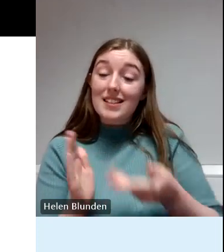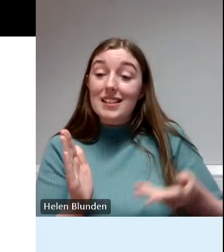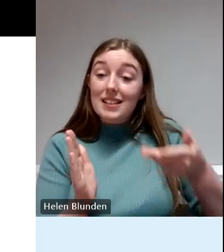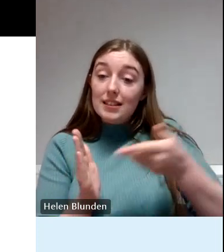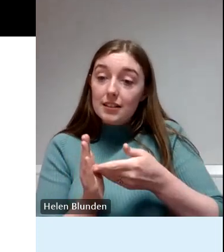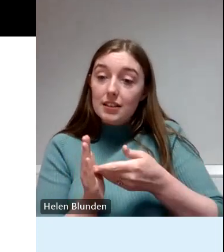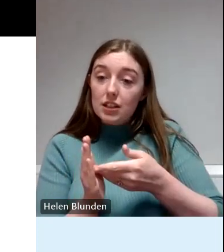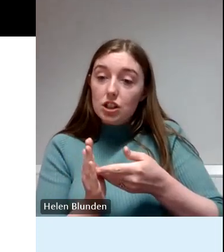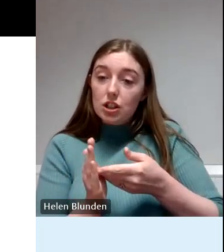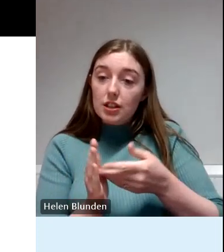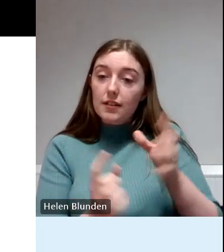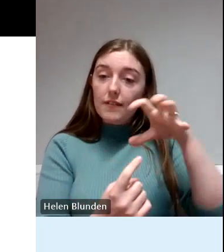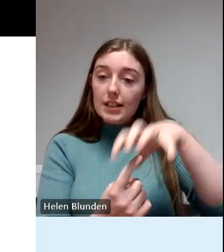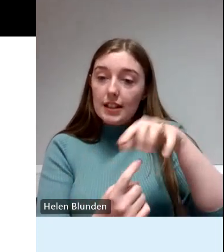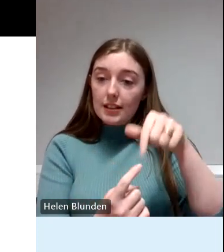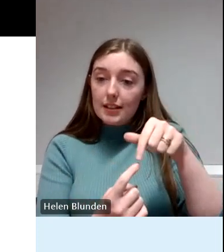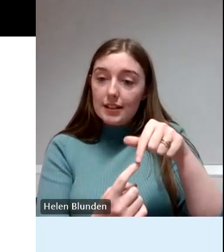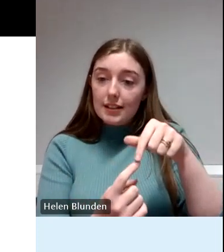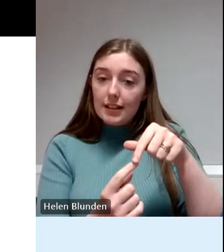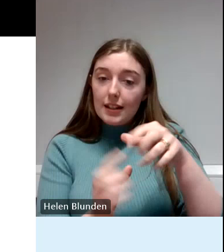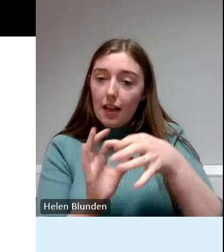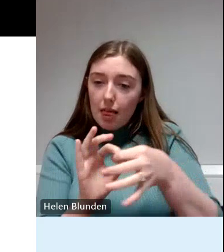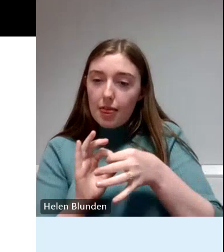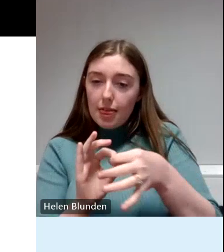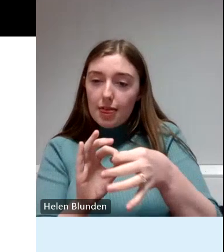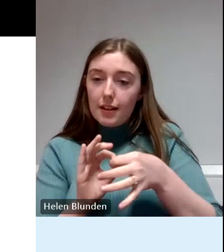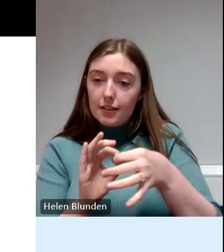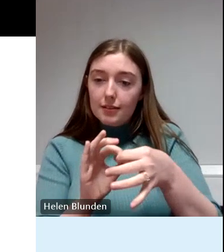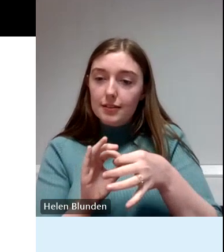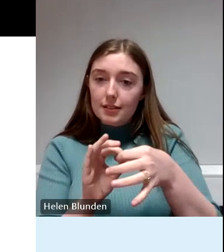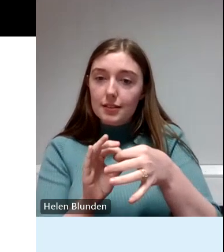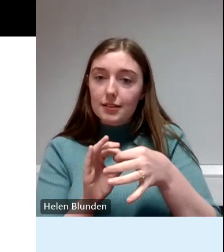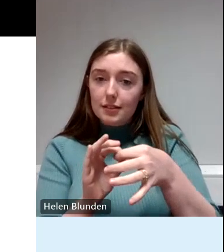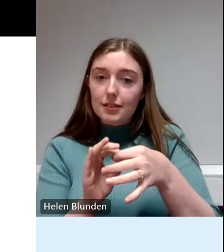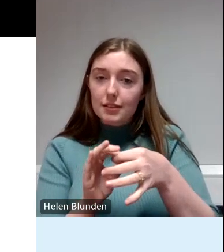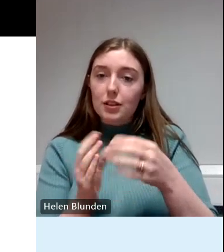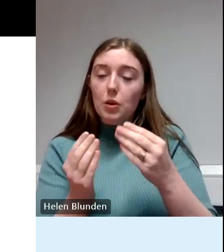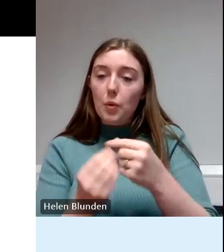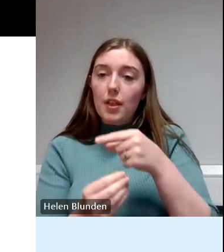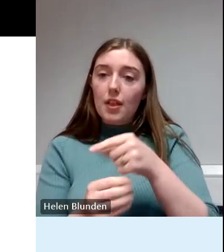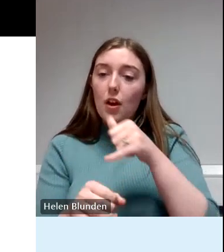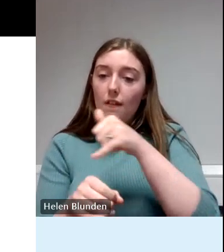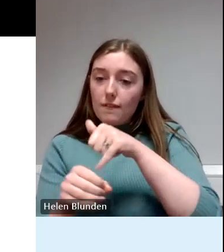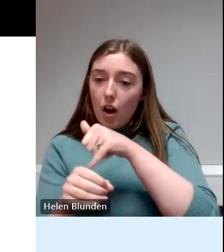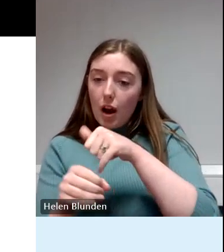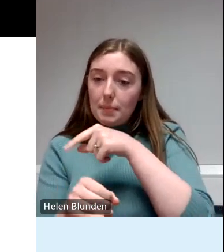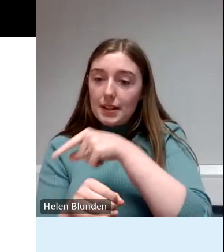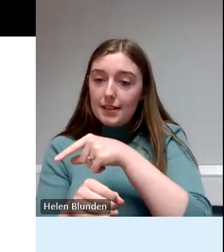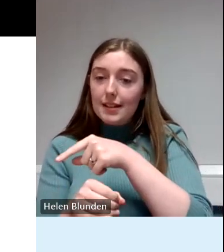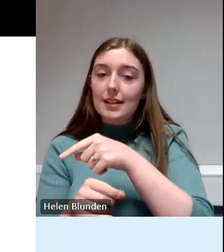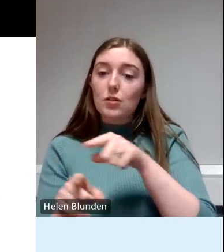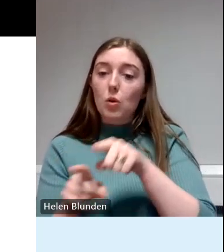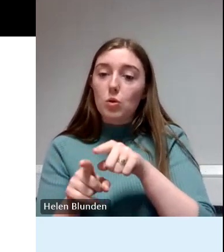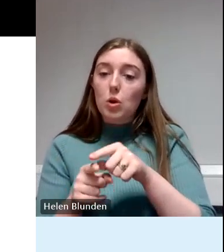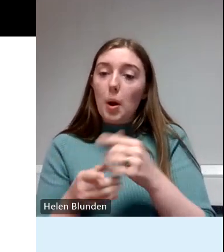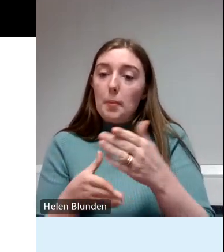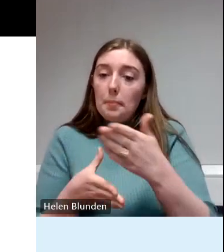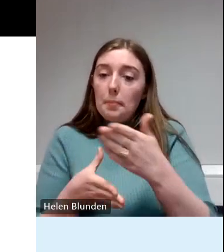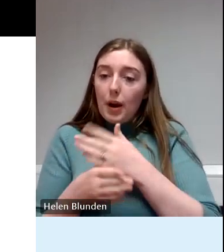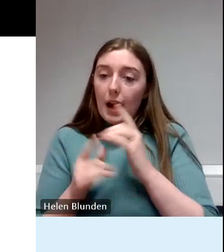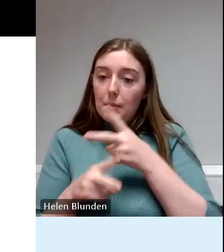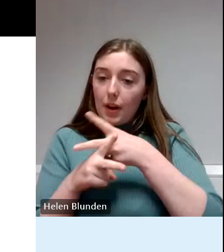facility that links in more closely with those diagnostic pharmacy and primary care services that we're